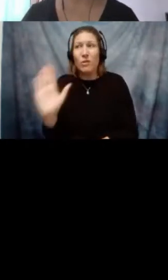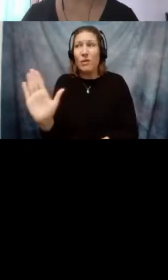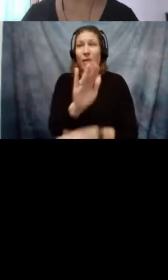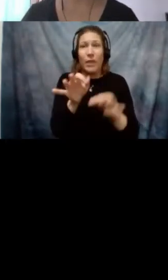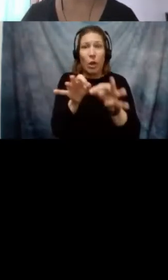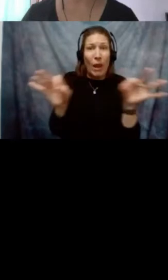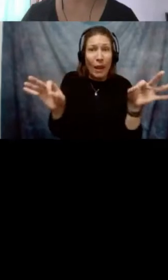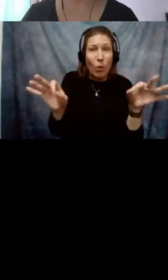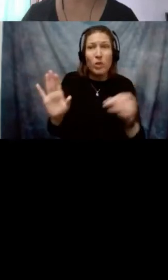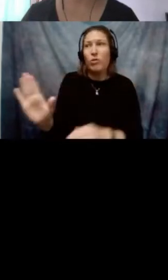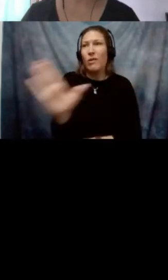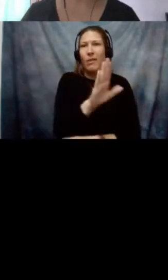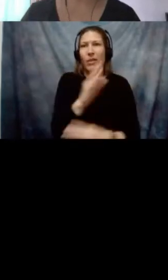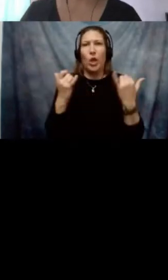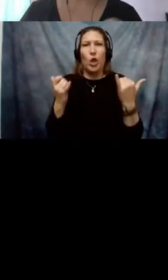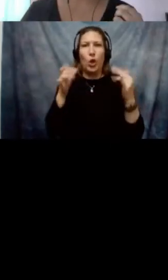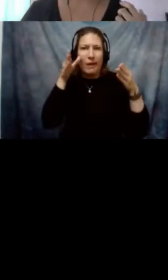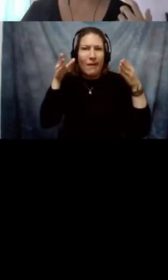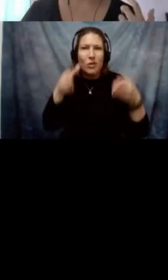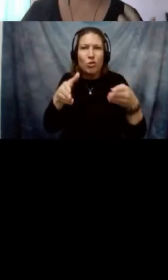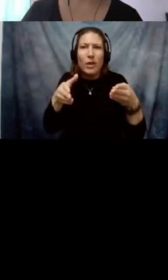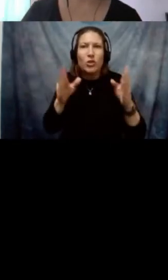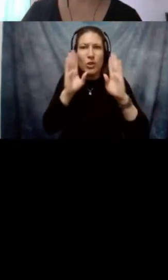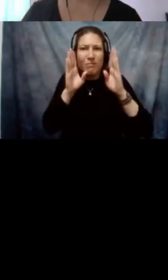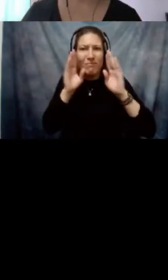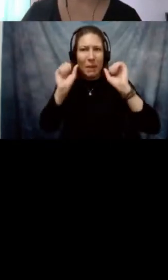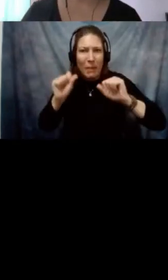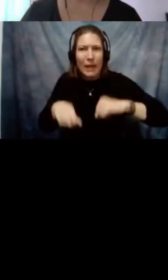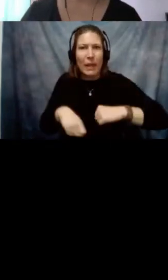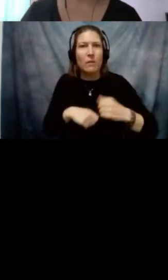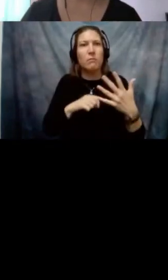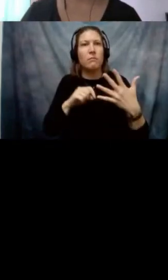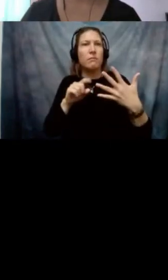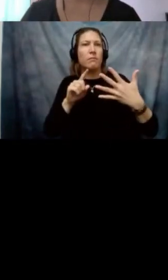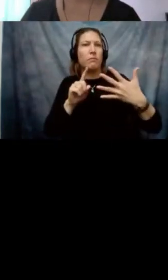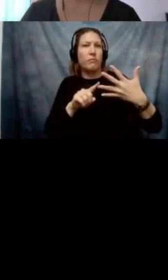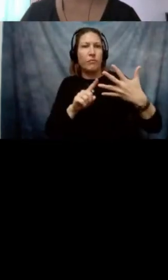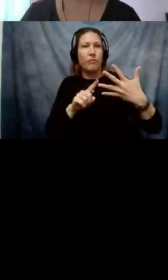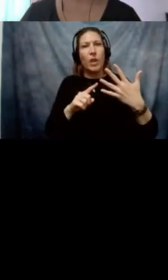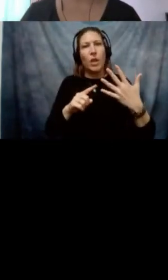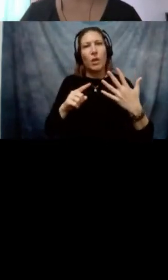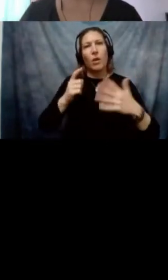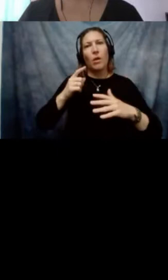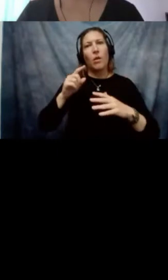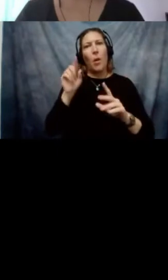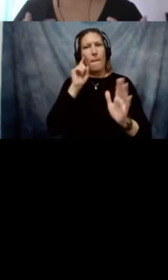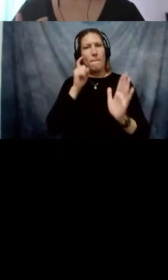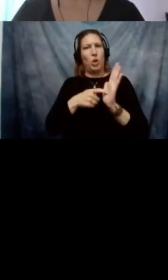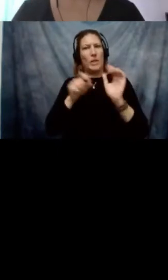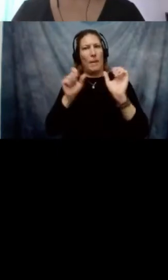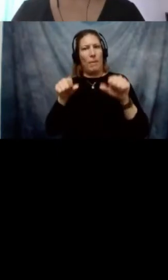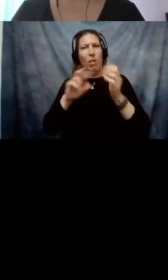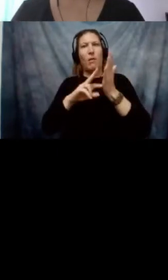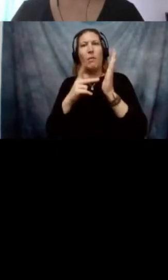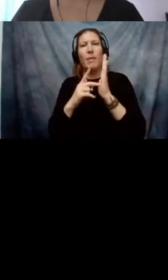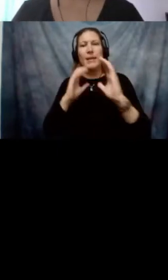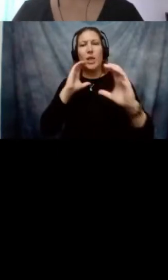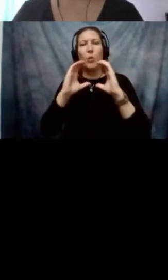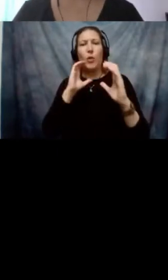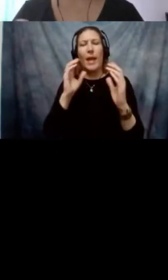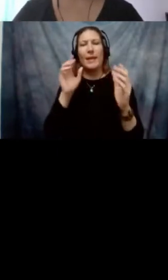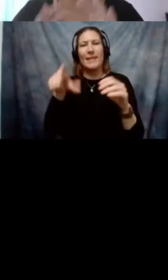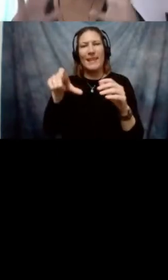level. It should be perceptible, which basically means that it communicates necessary info effectively